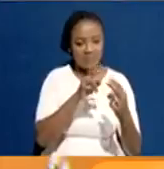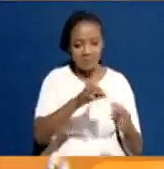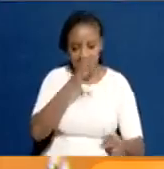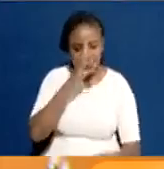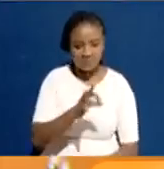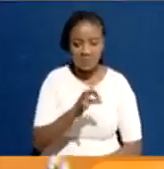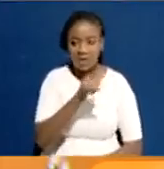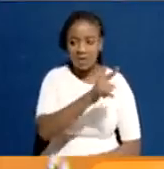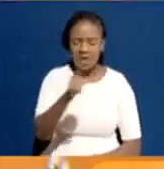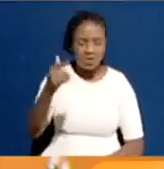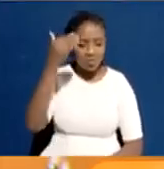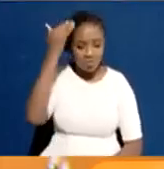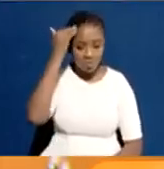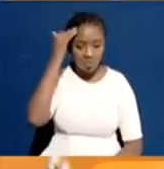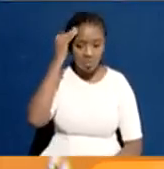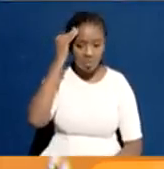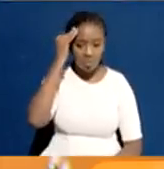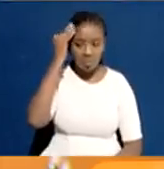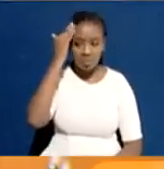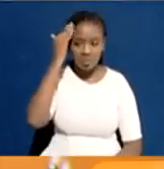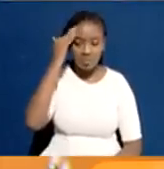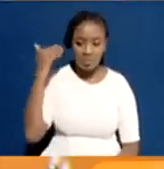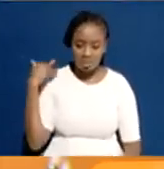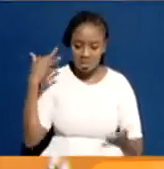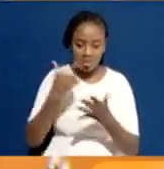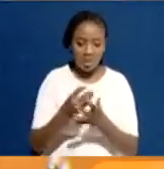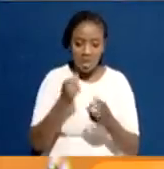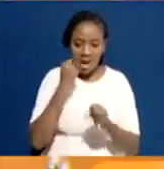You know that it has been difficult